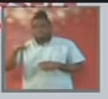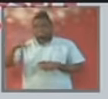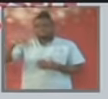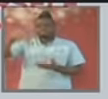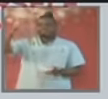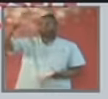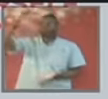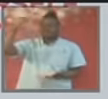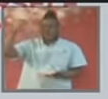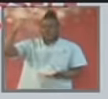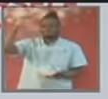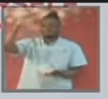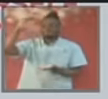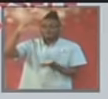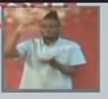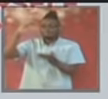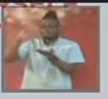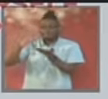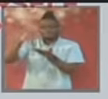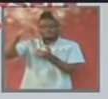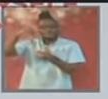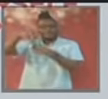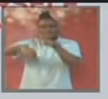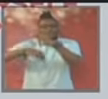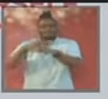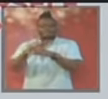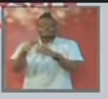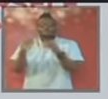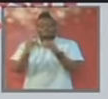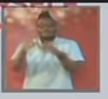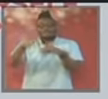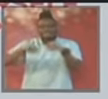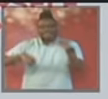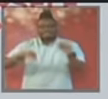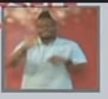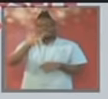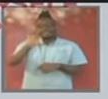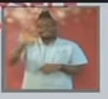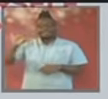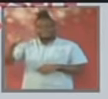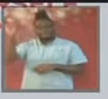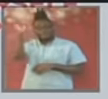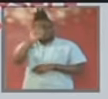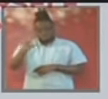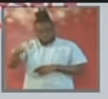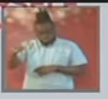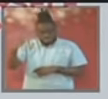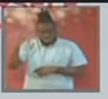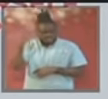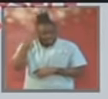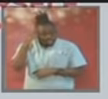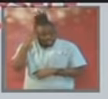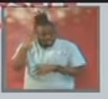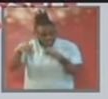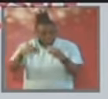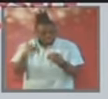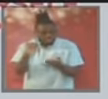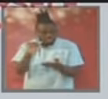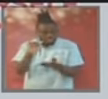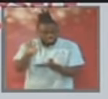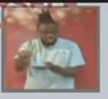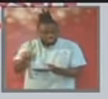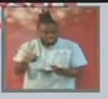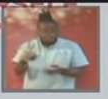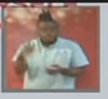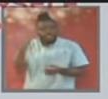cases worldwide by more than 99%. Think about that for a minute. Think about the life